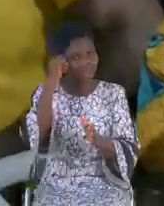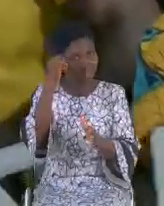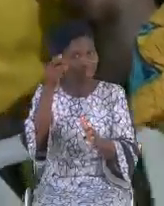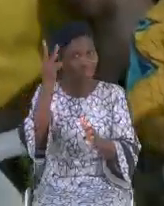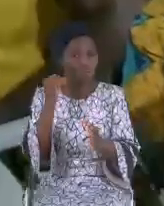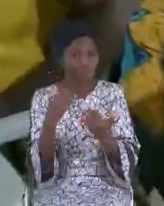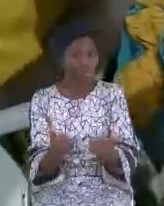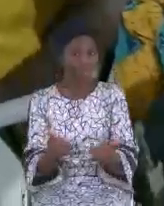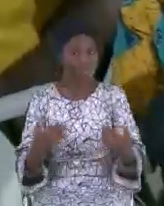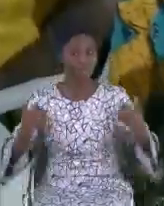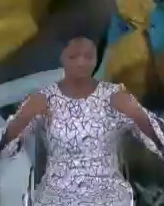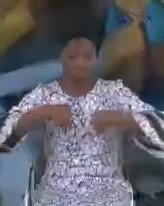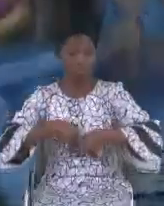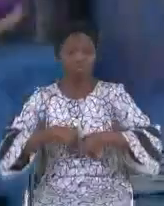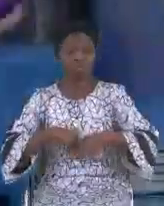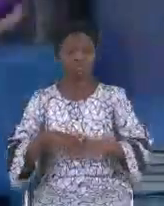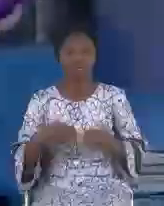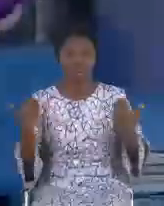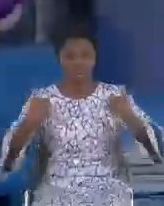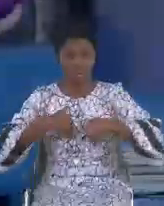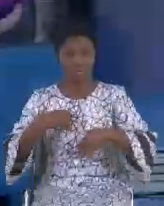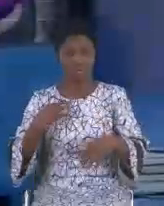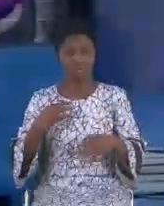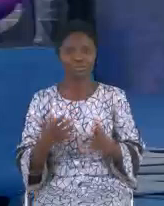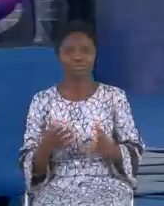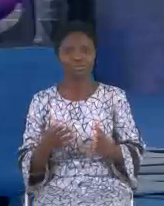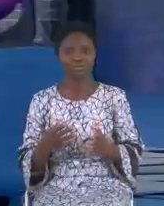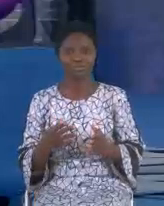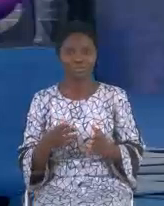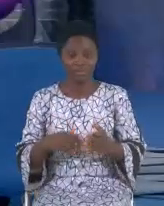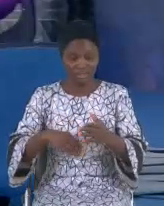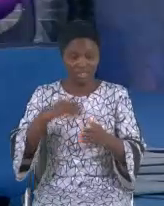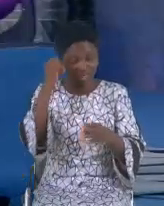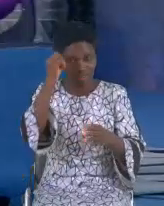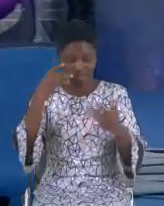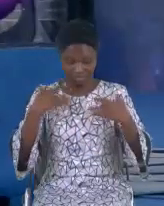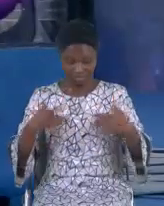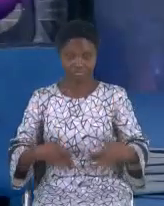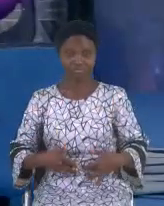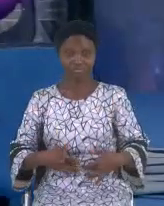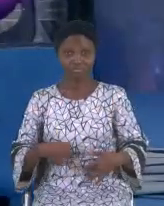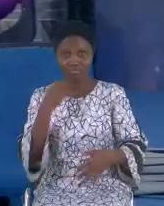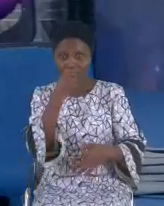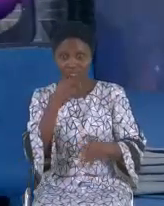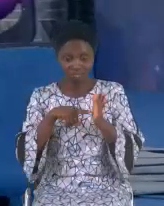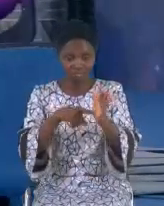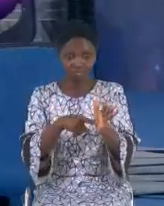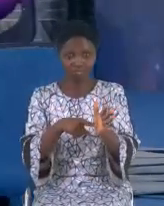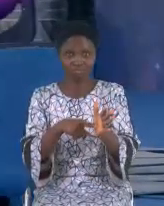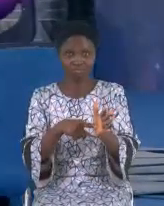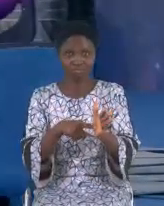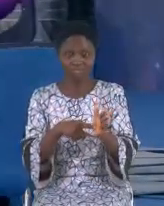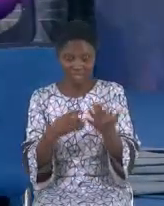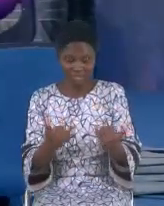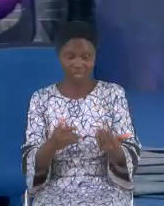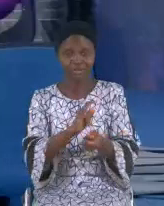closed. His outside, outward expression, appearance now changed. In